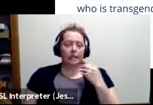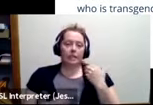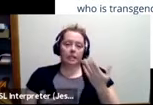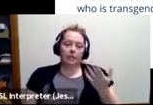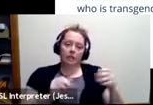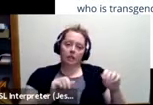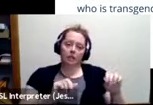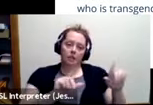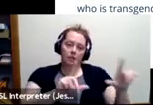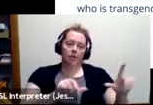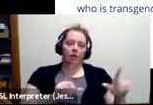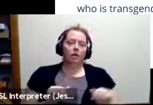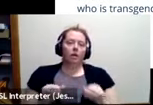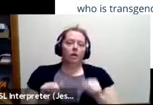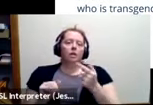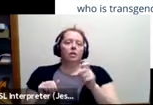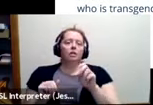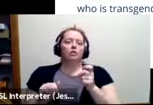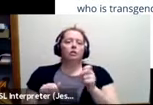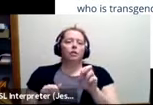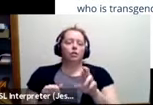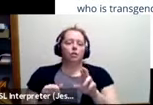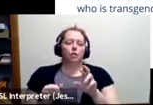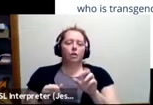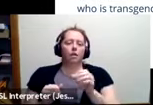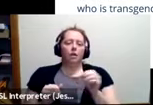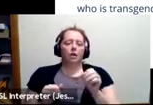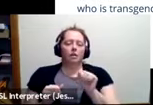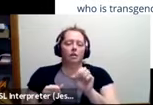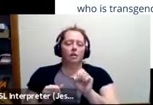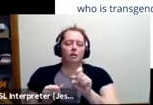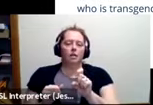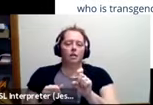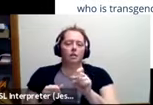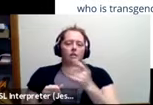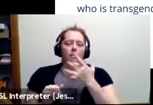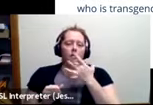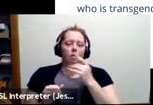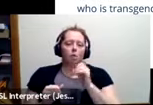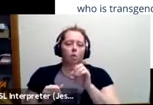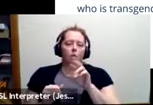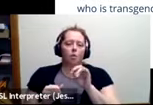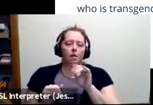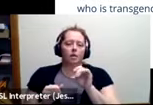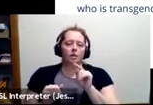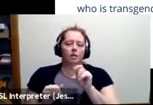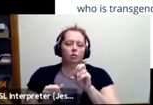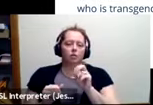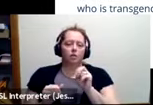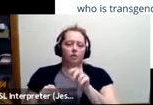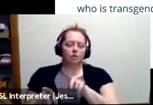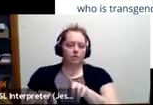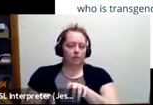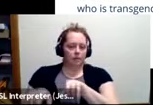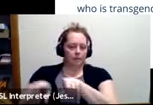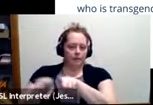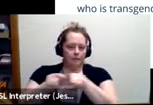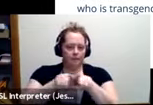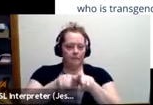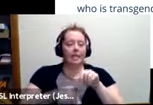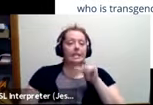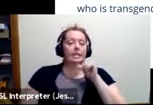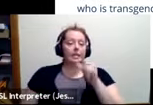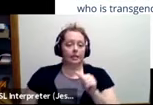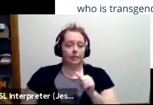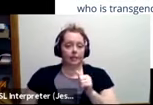So gender and sexual orientation are the same. Let me tell you that they are not. Gender are lesbian,